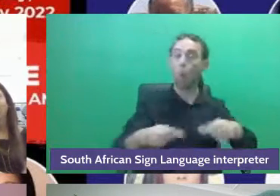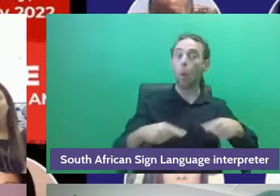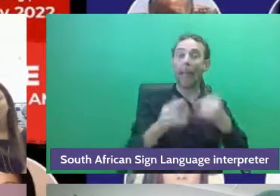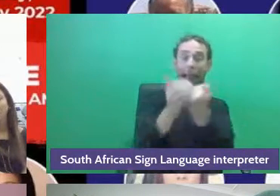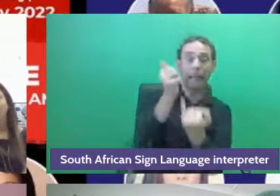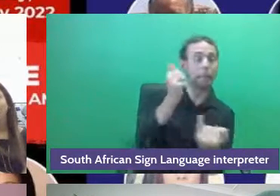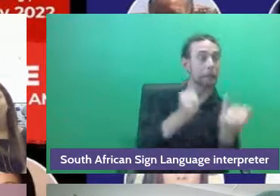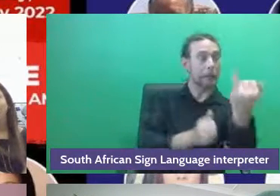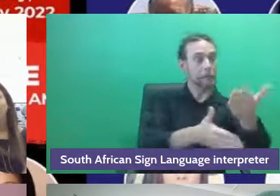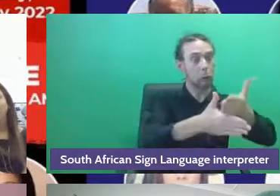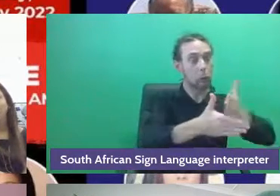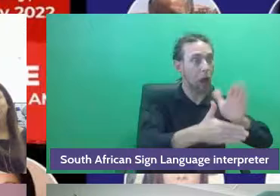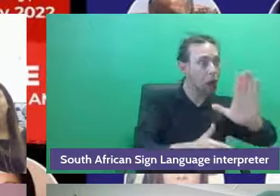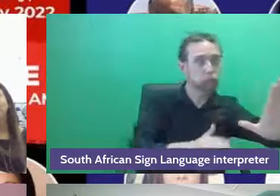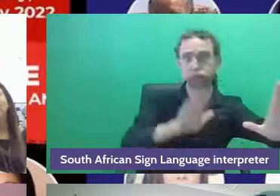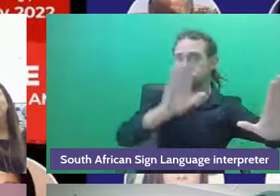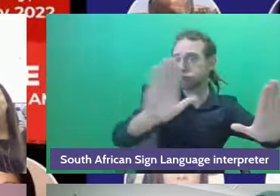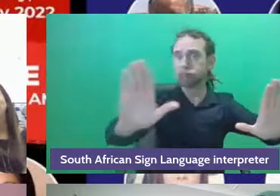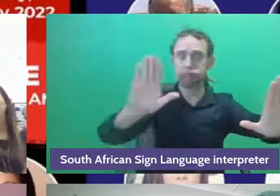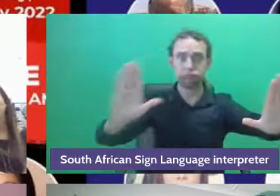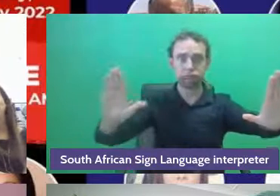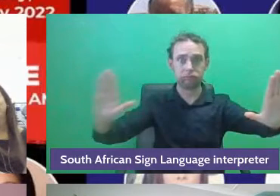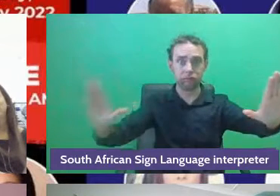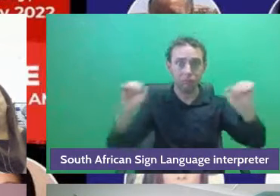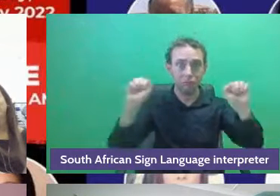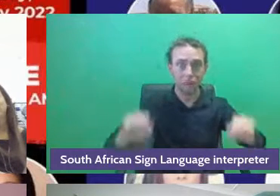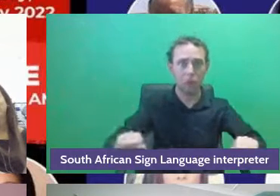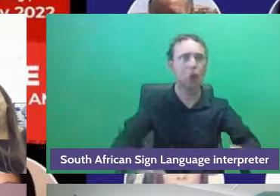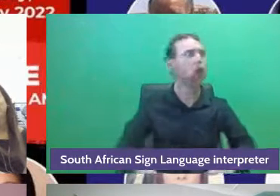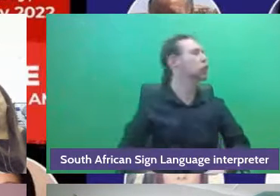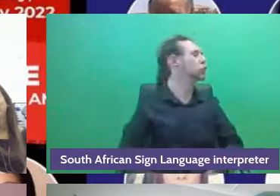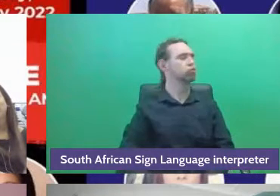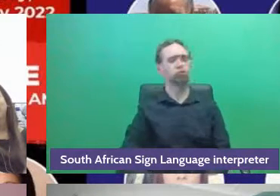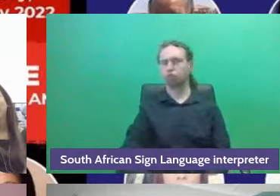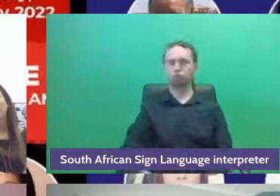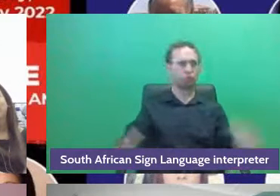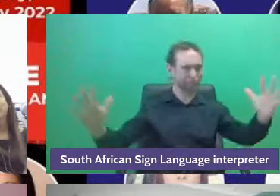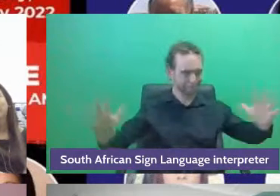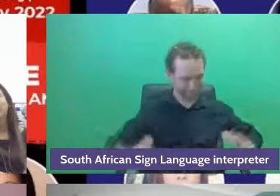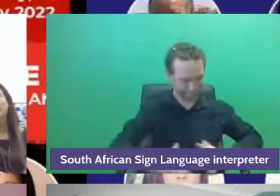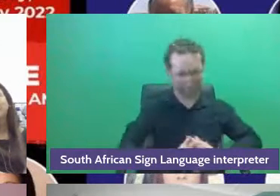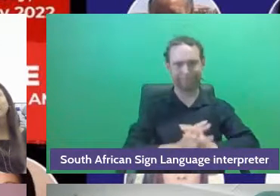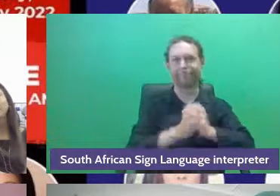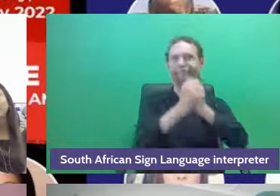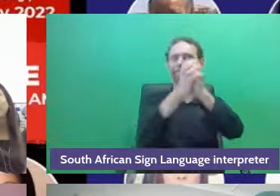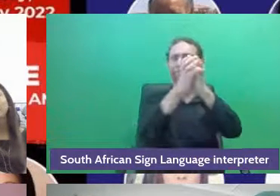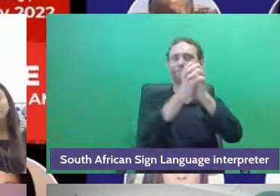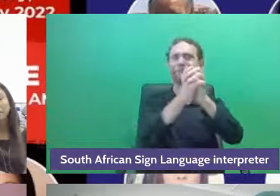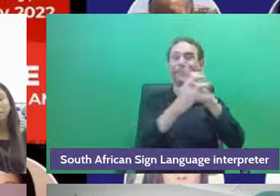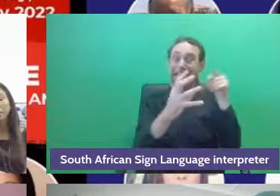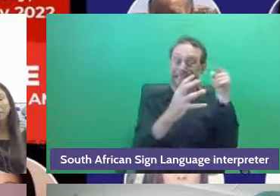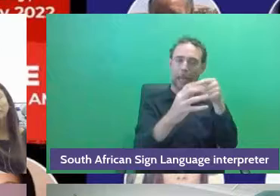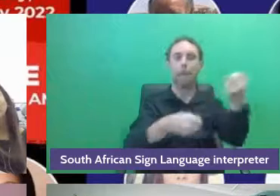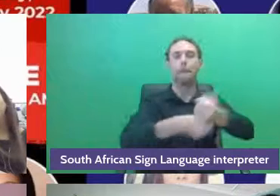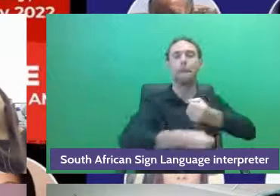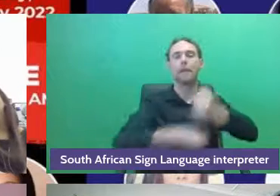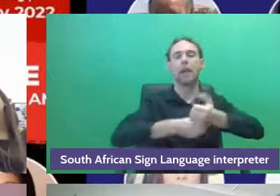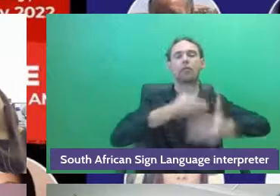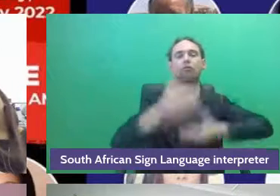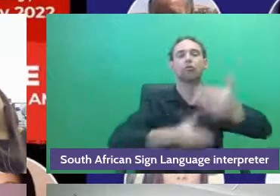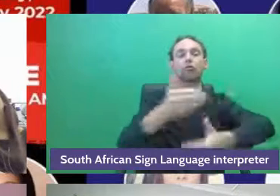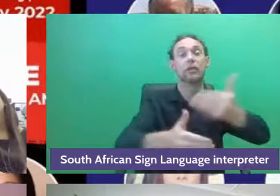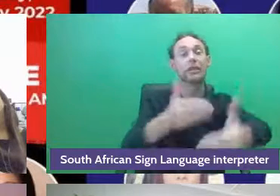us progress. And I think that the greatest thing that I heard is, which is not something that we see